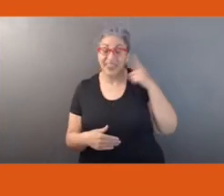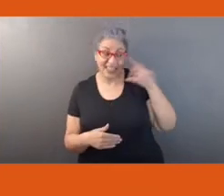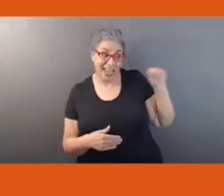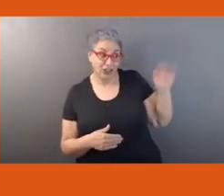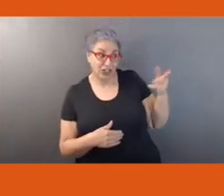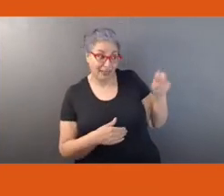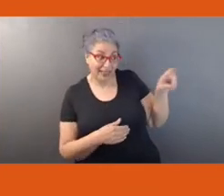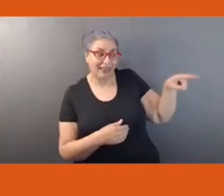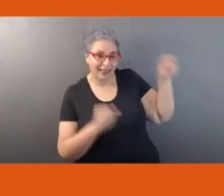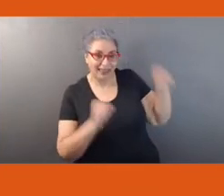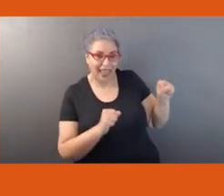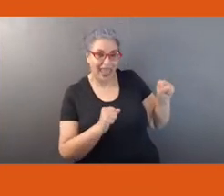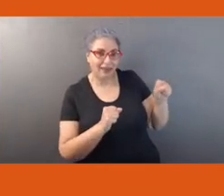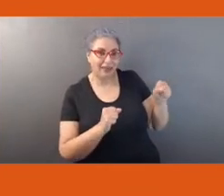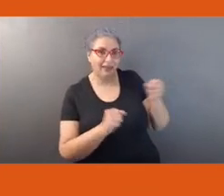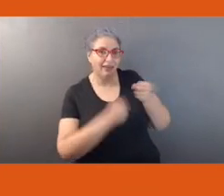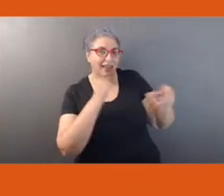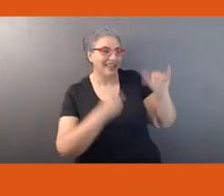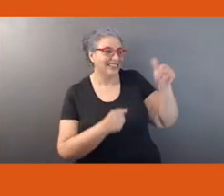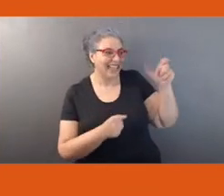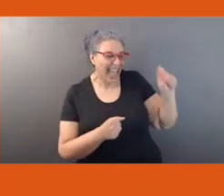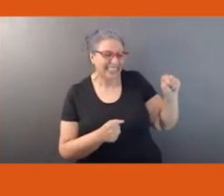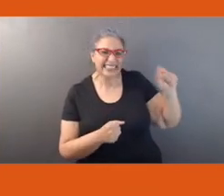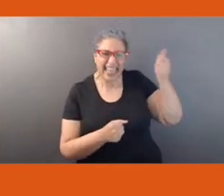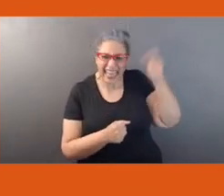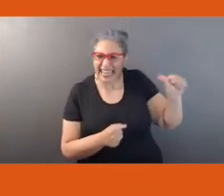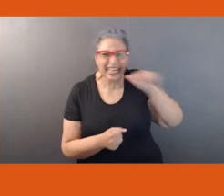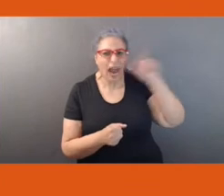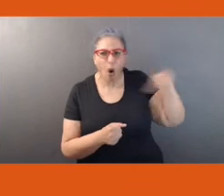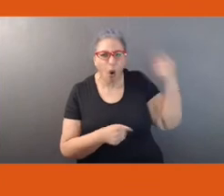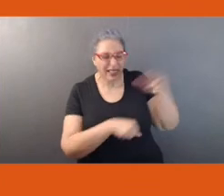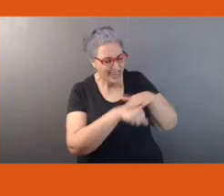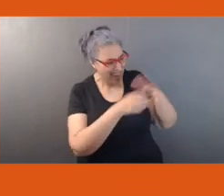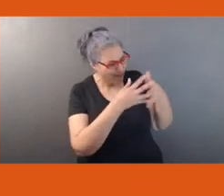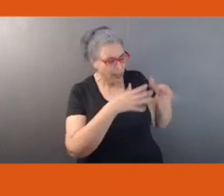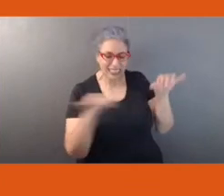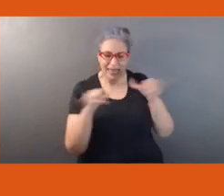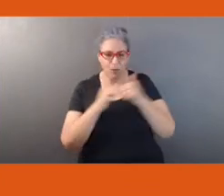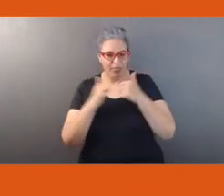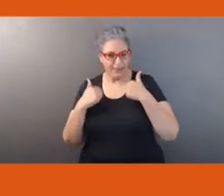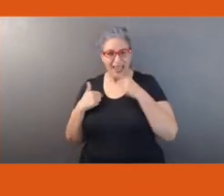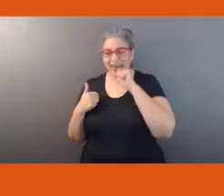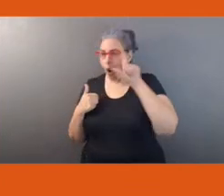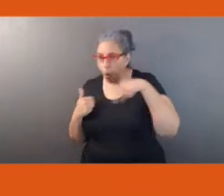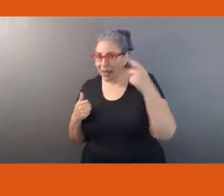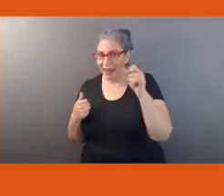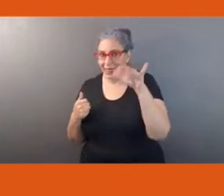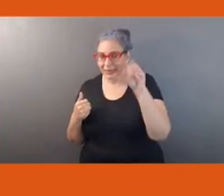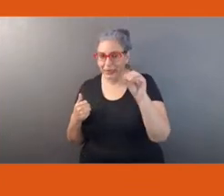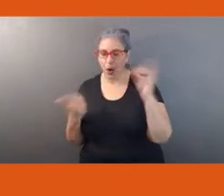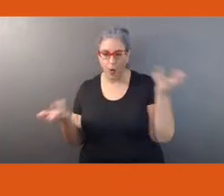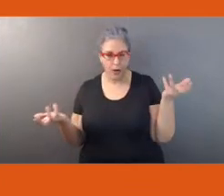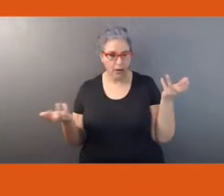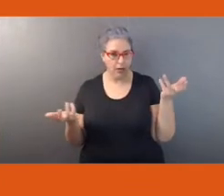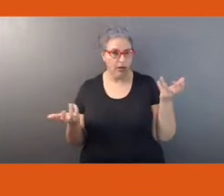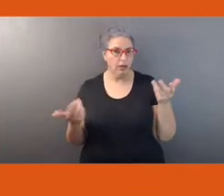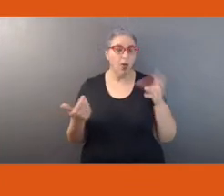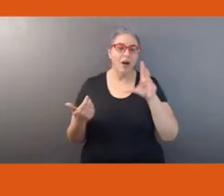know, role, not just Native American, same, you know, with me. That, and